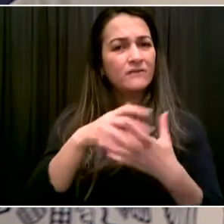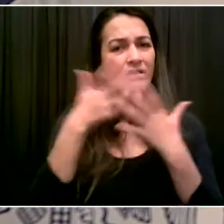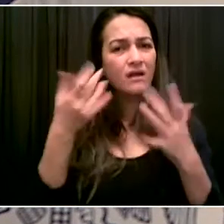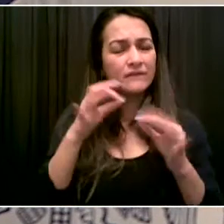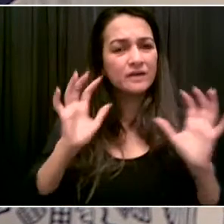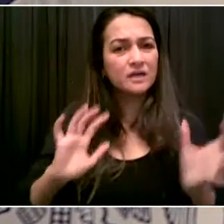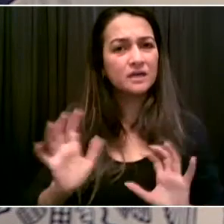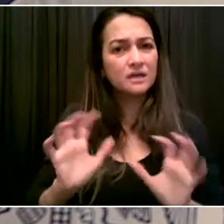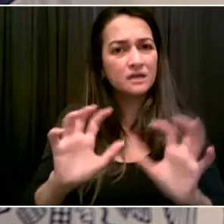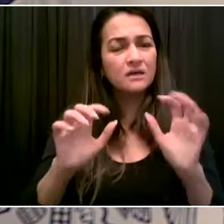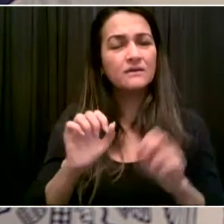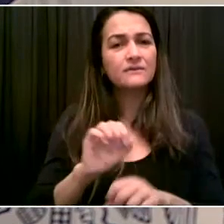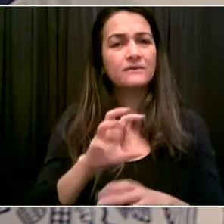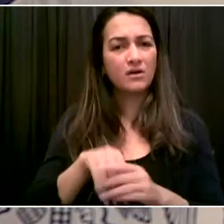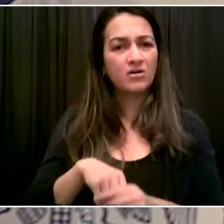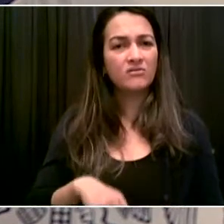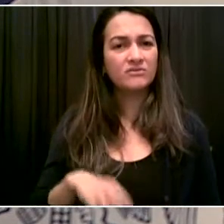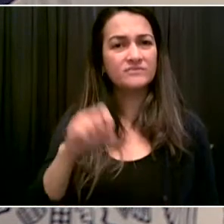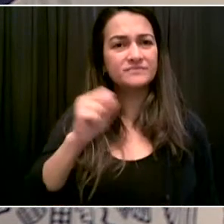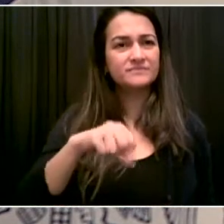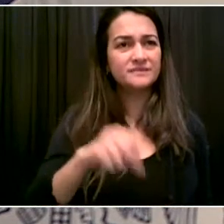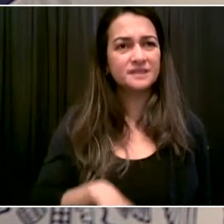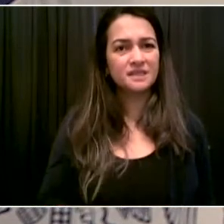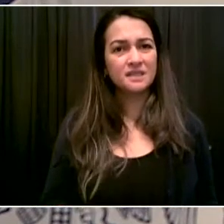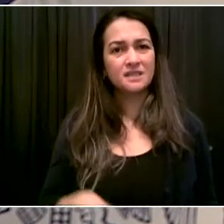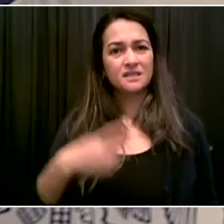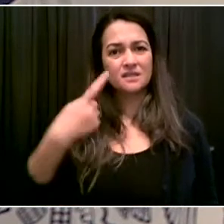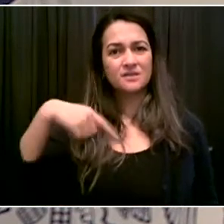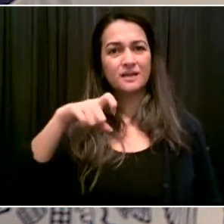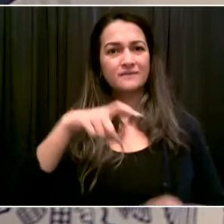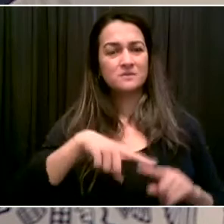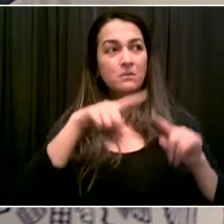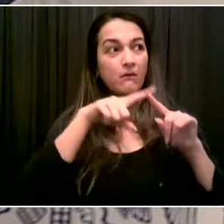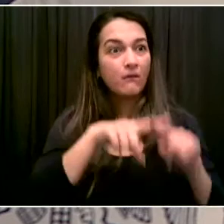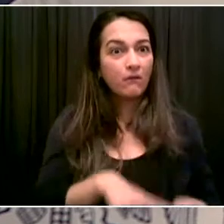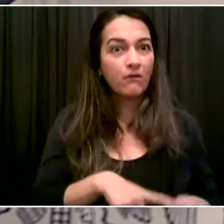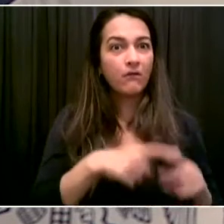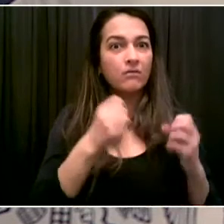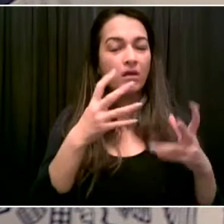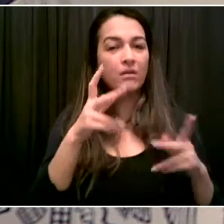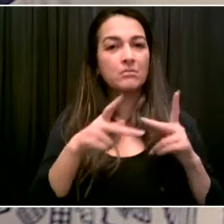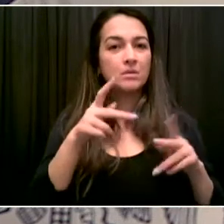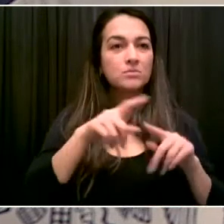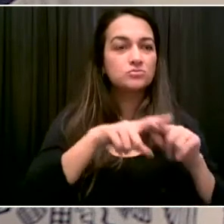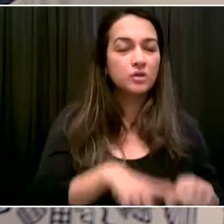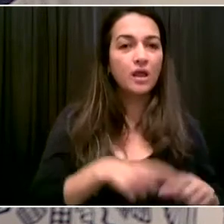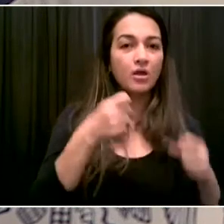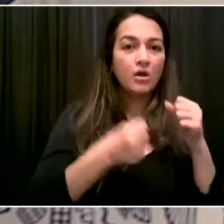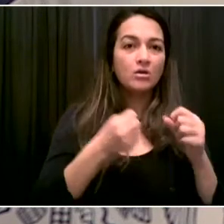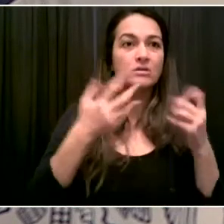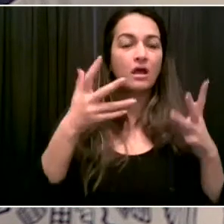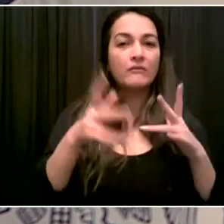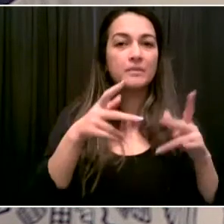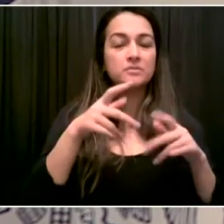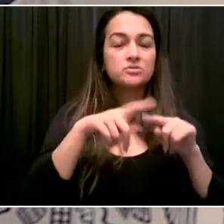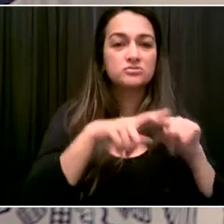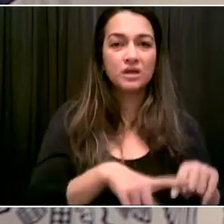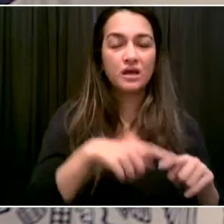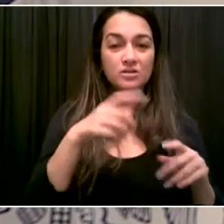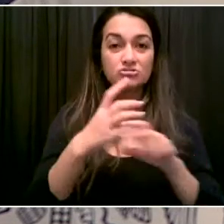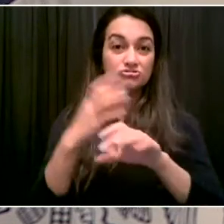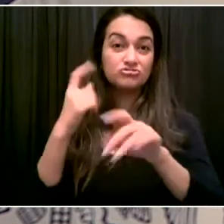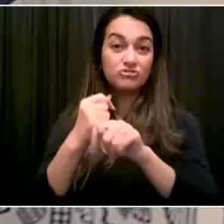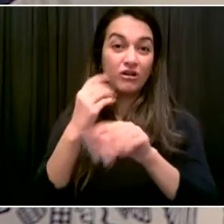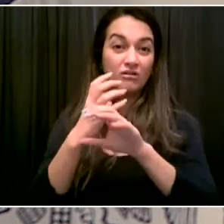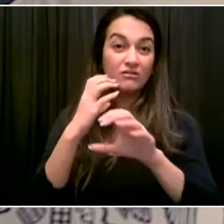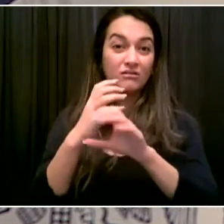trucks, and actually reorient to the water, reorient to rail, reorient to smaller, greener approaches, that's going to take